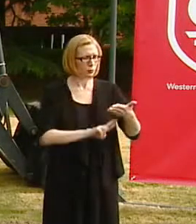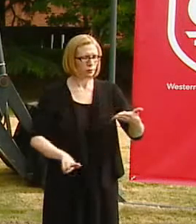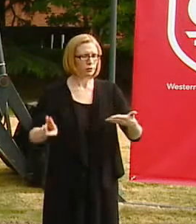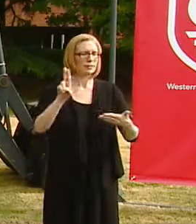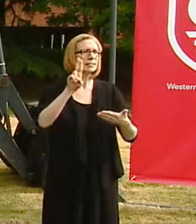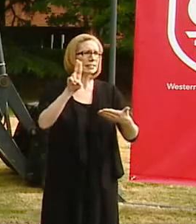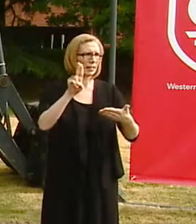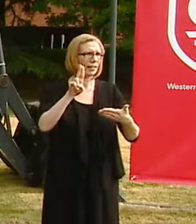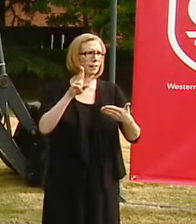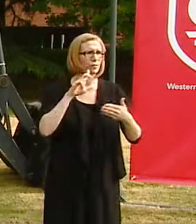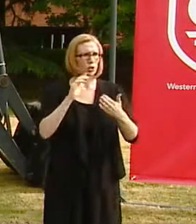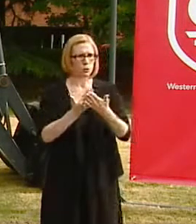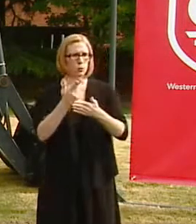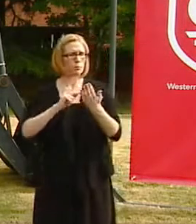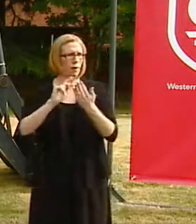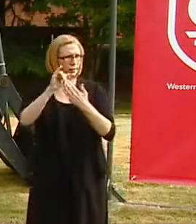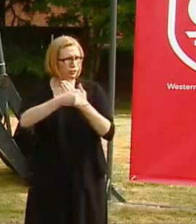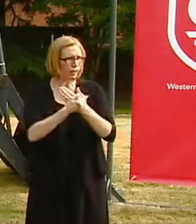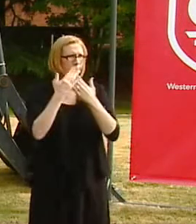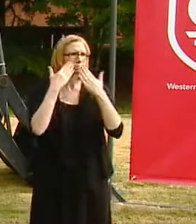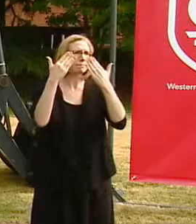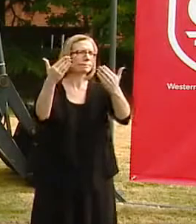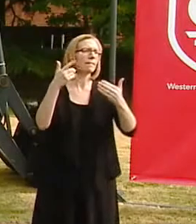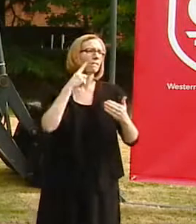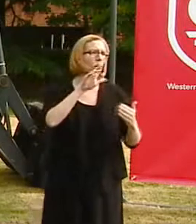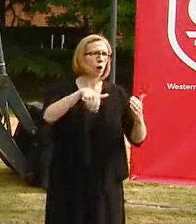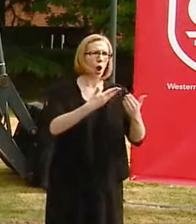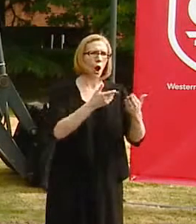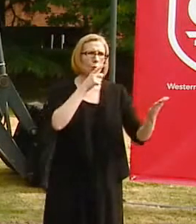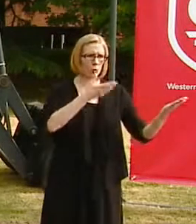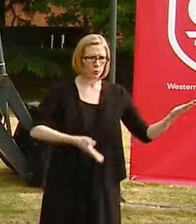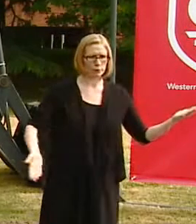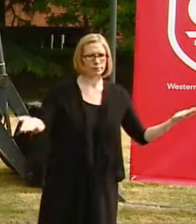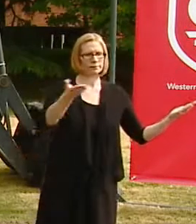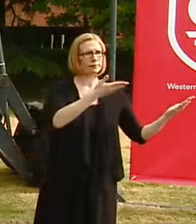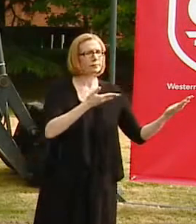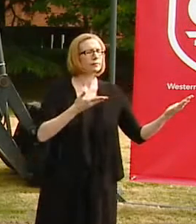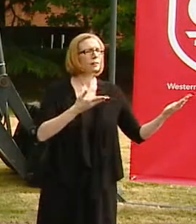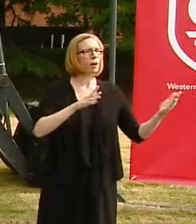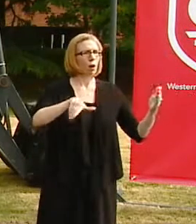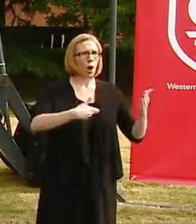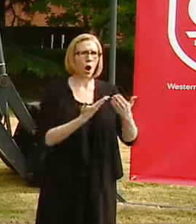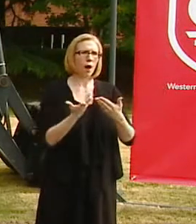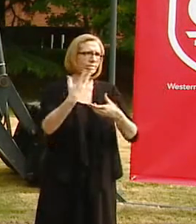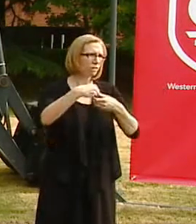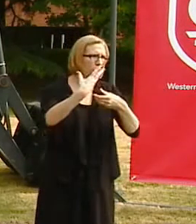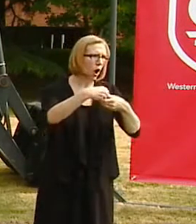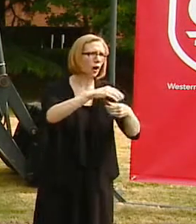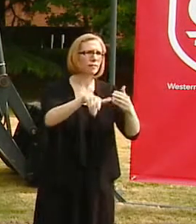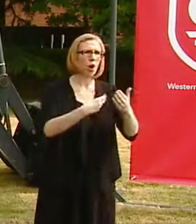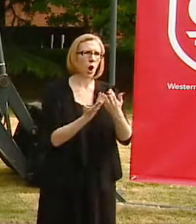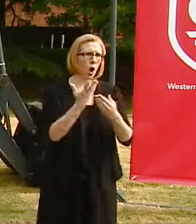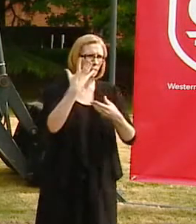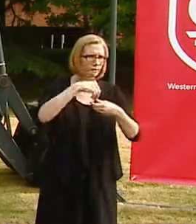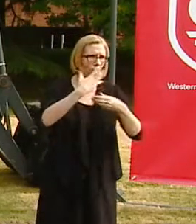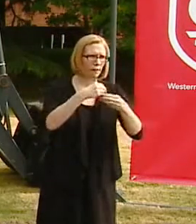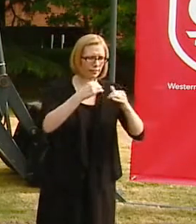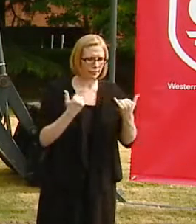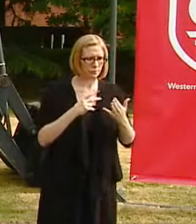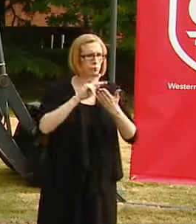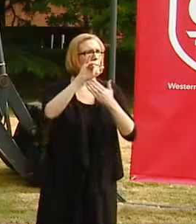university, for this new project. We thank you for all who are here, for all who are involved and all the hands on this